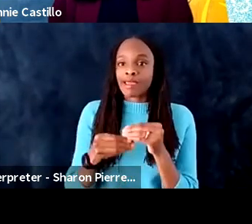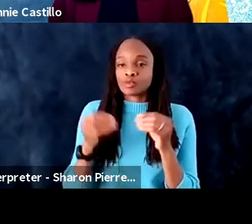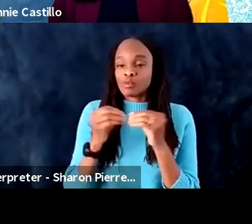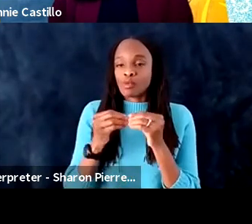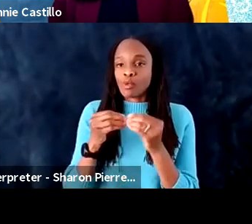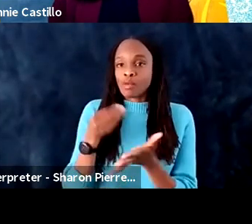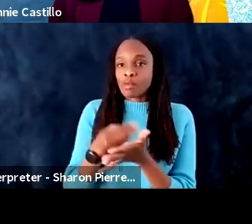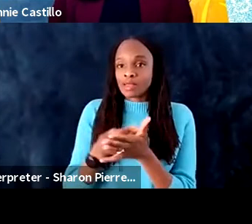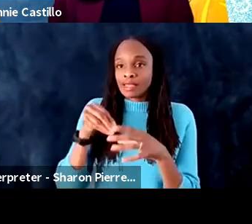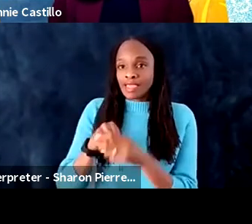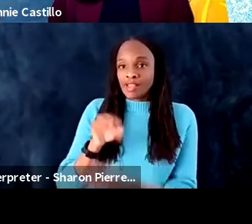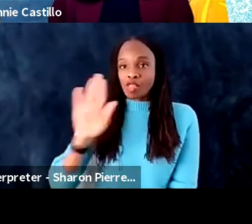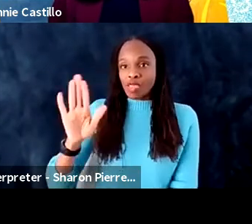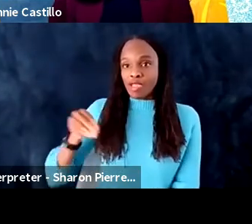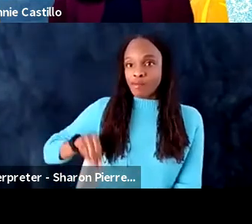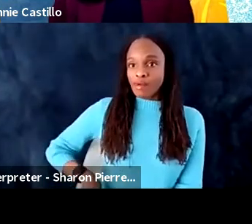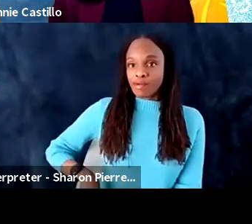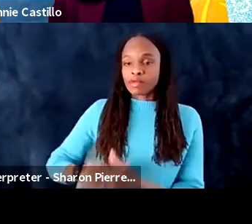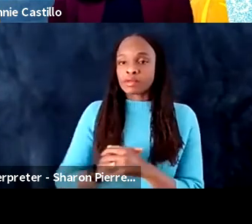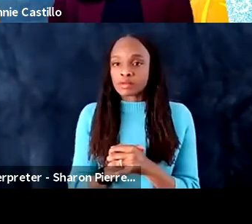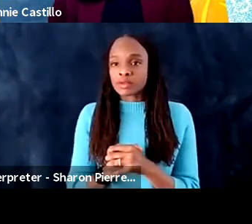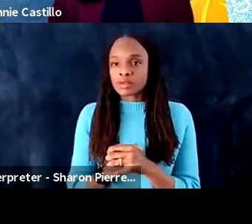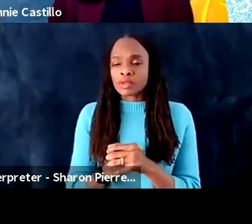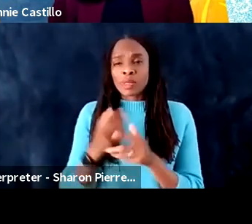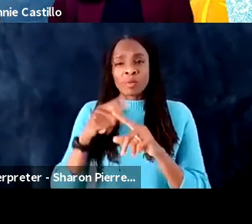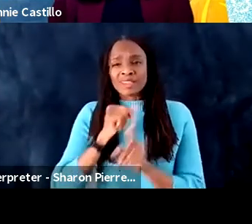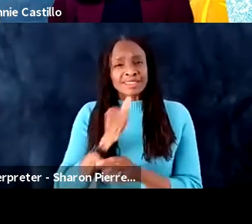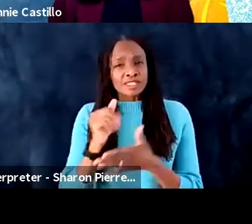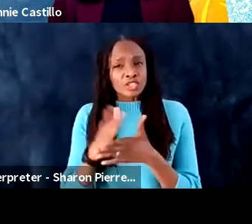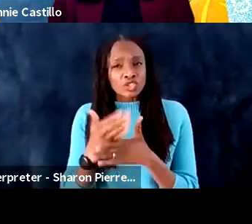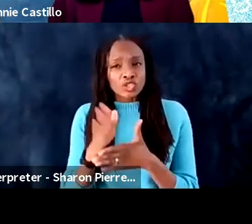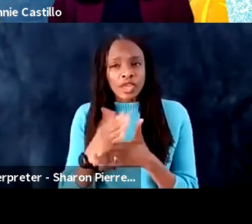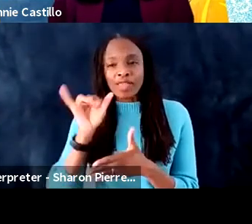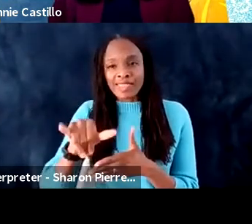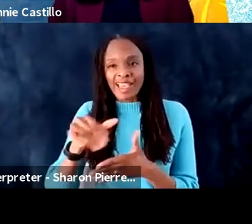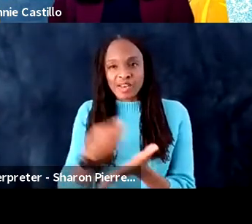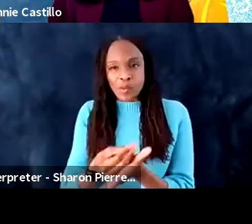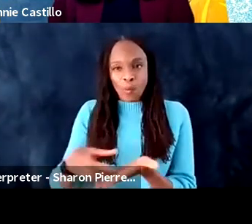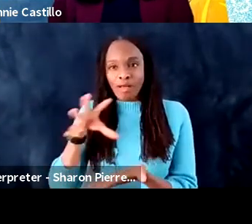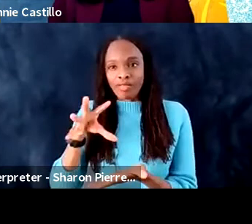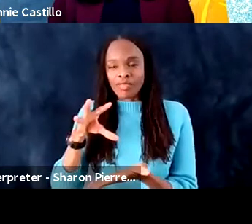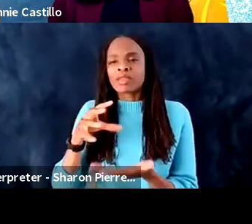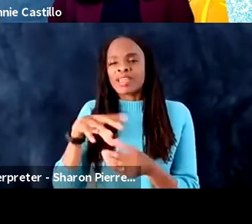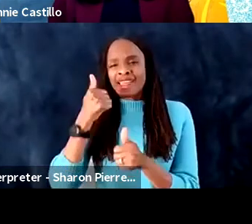pocket and does not share that wealth. Every